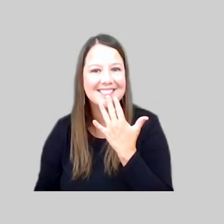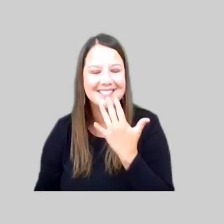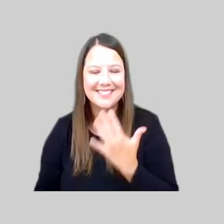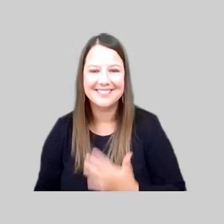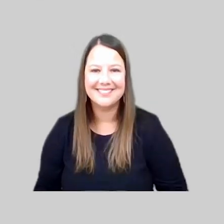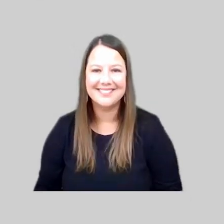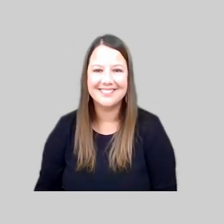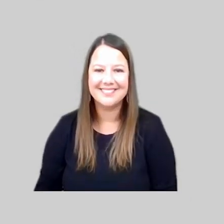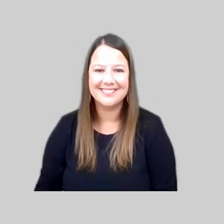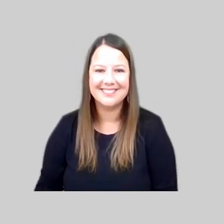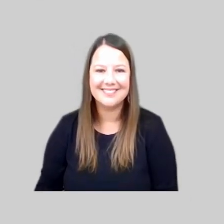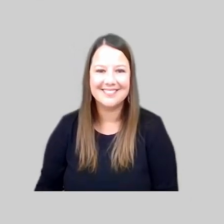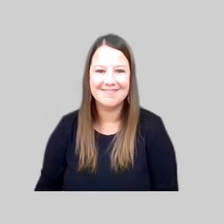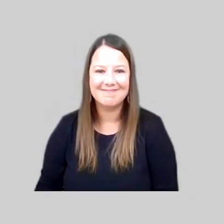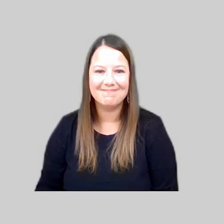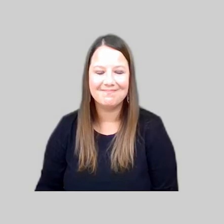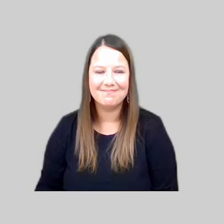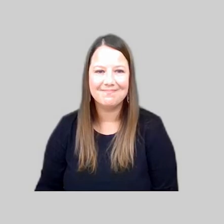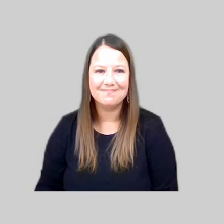colors.